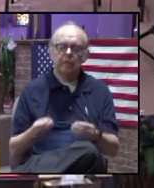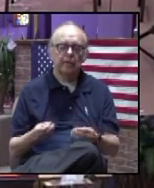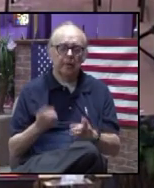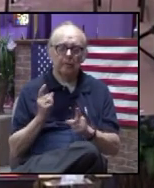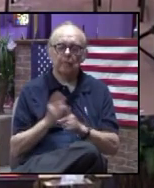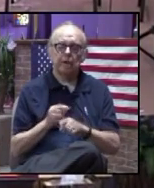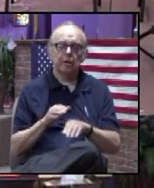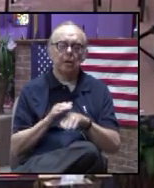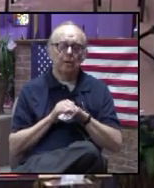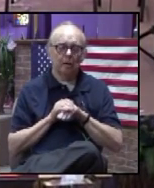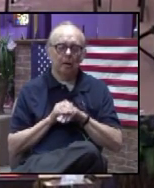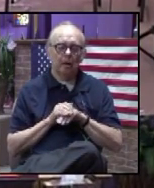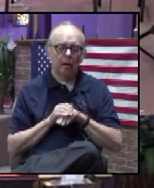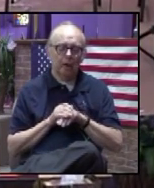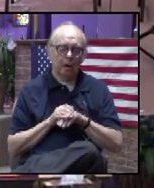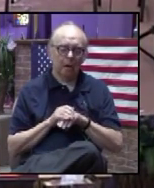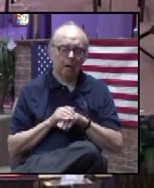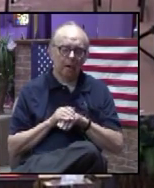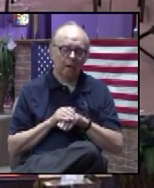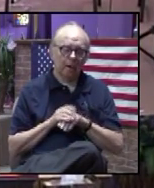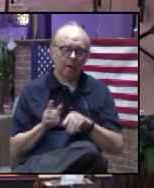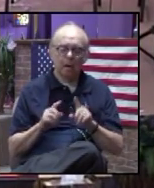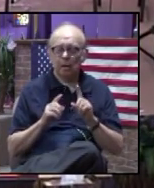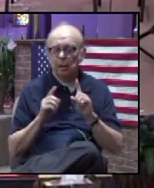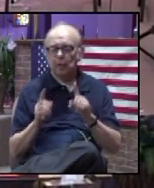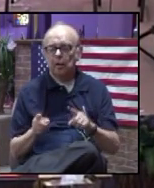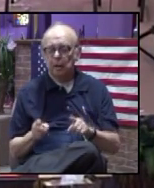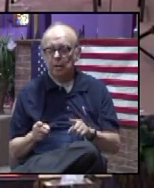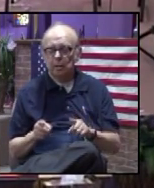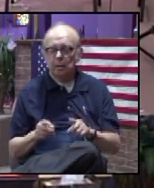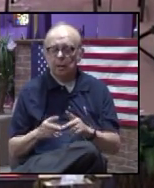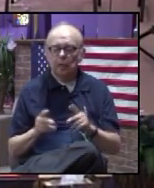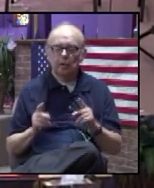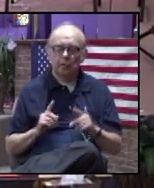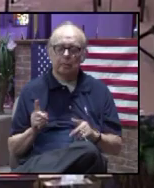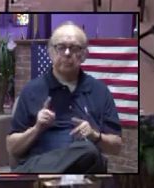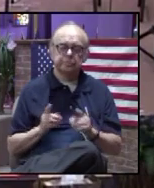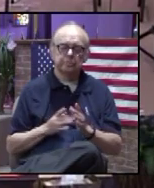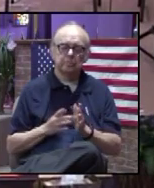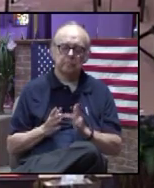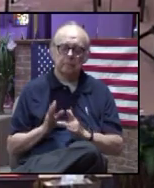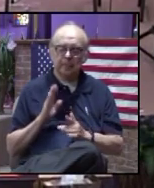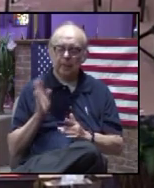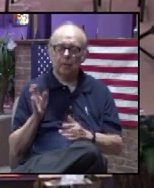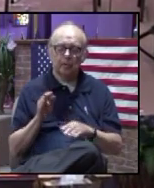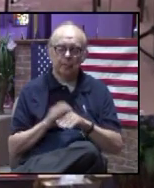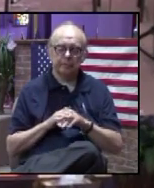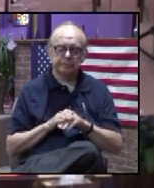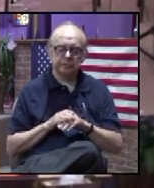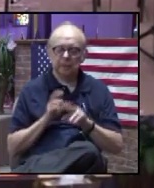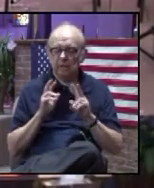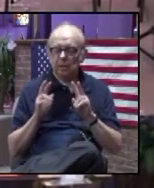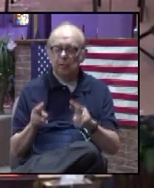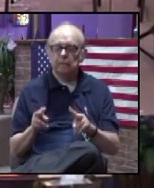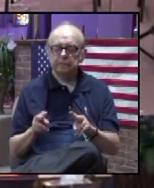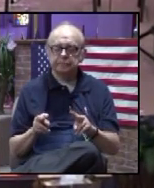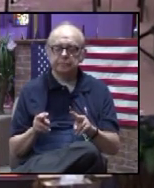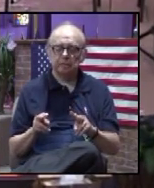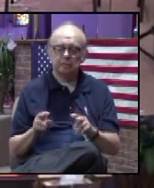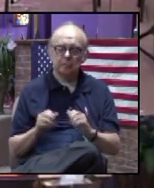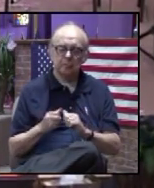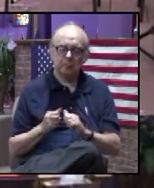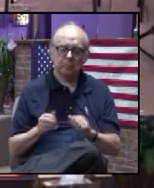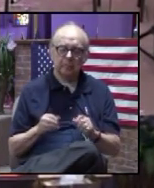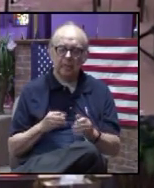burial. So they went to the place where Jesus was being buried. They watched how they